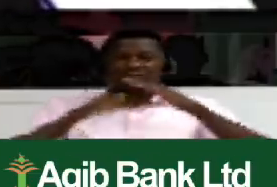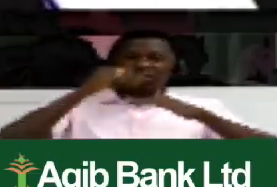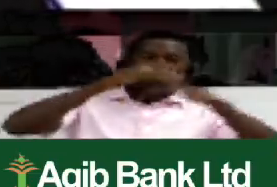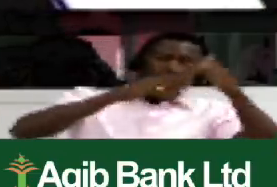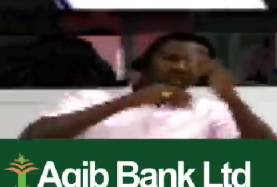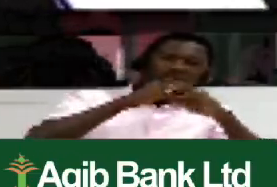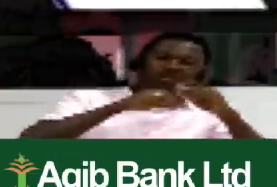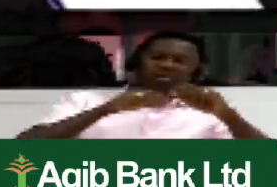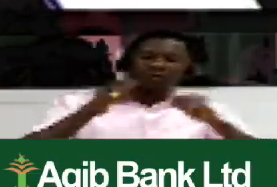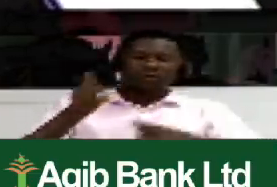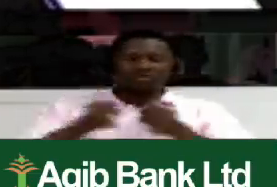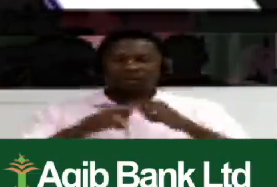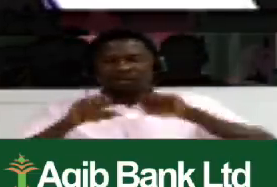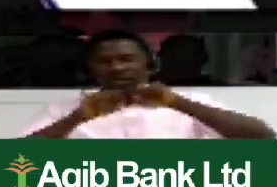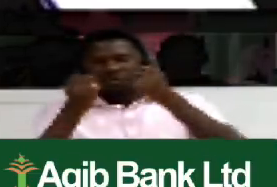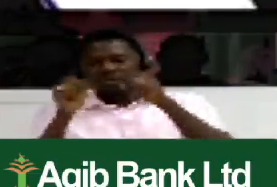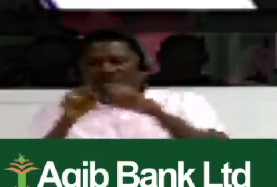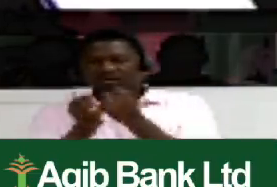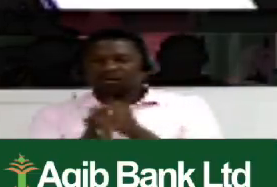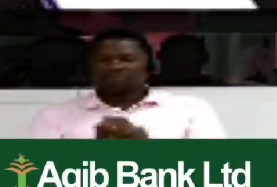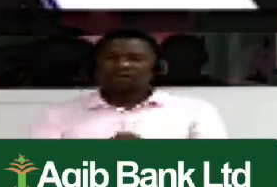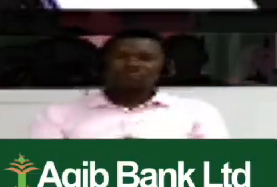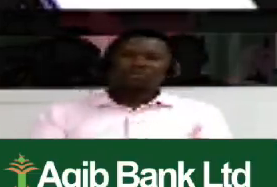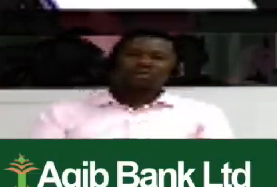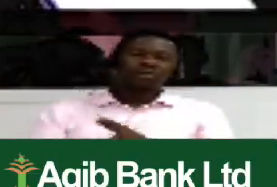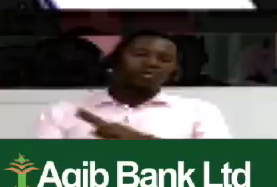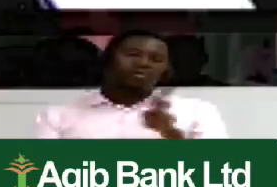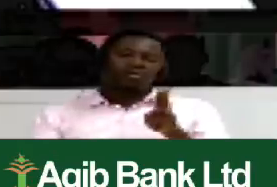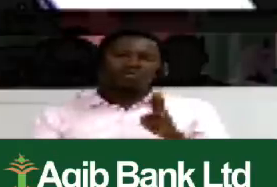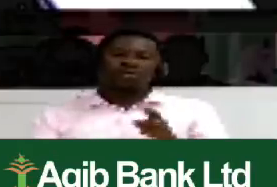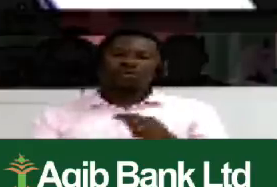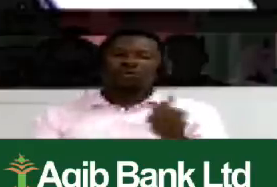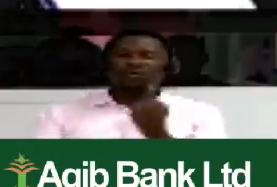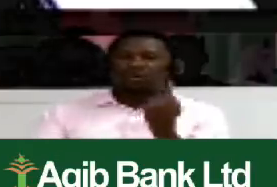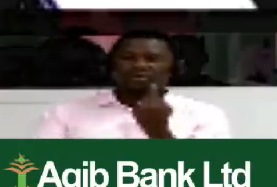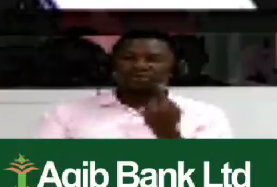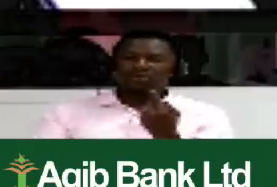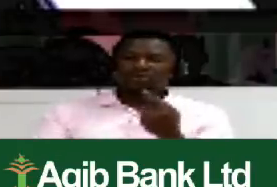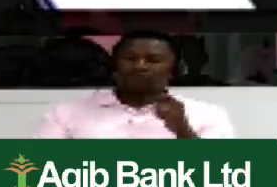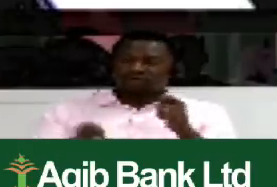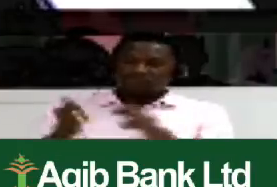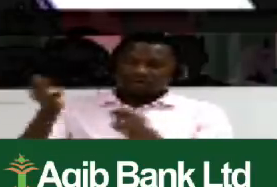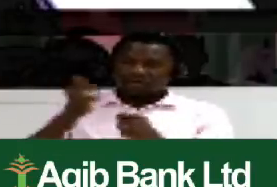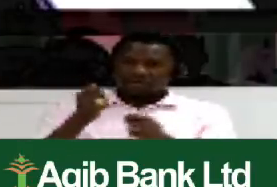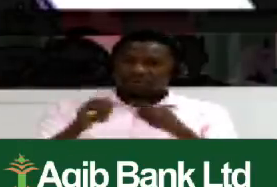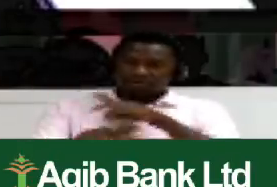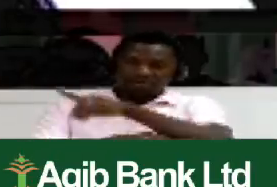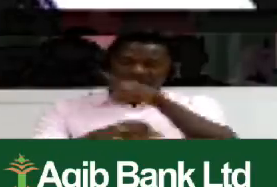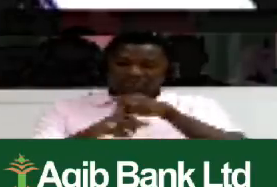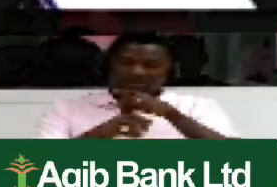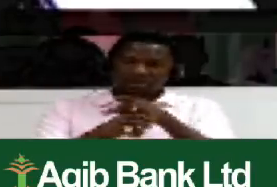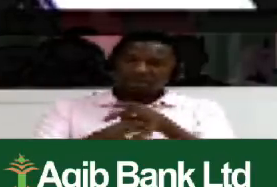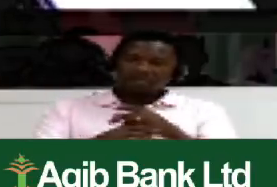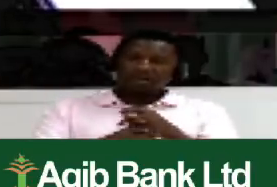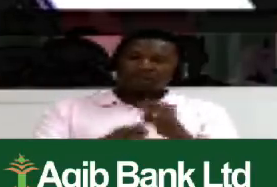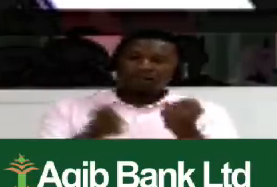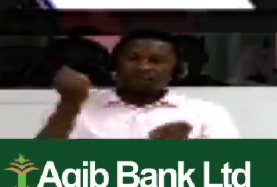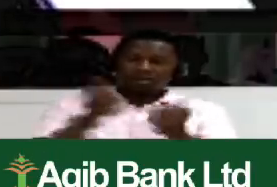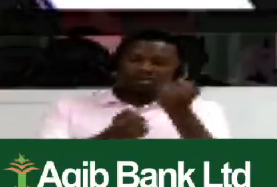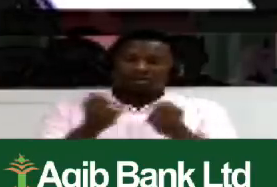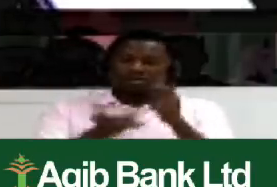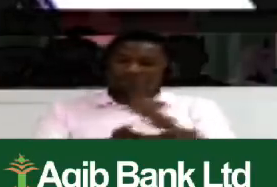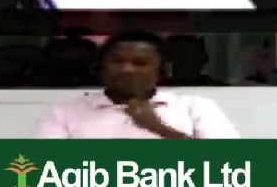suffer damage? No. It was only the fire station and the fire